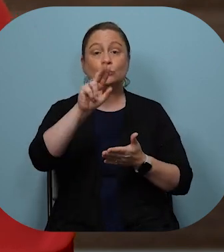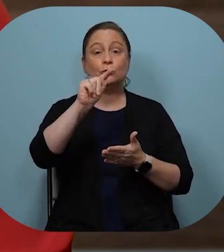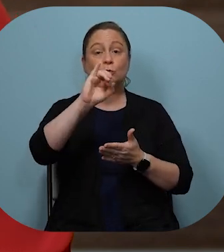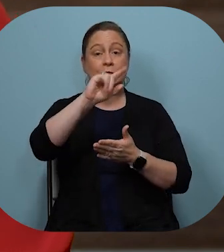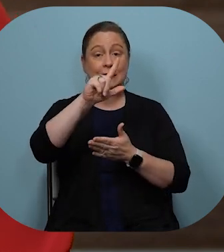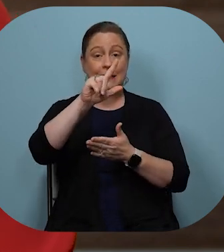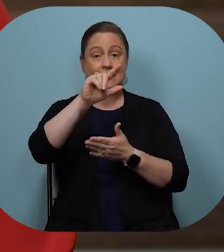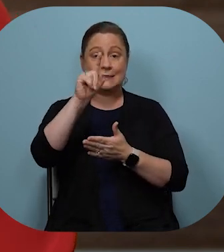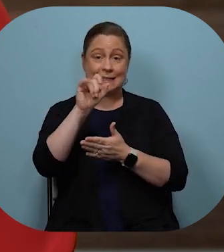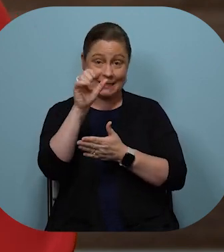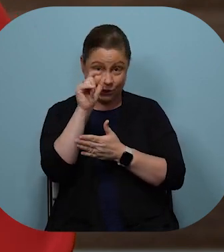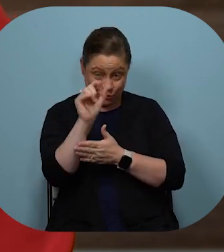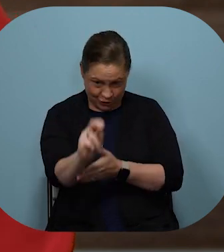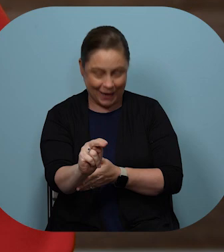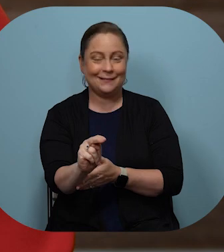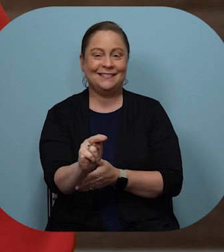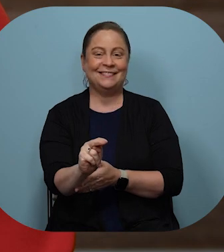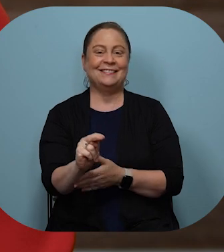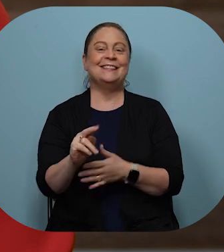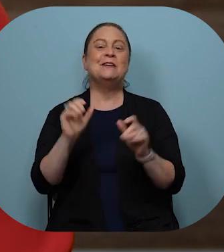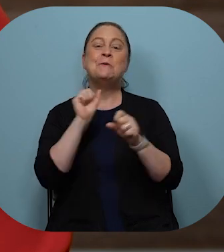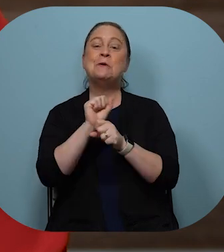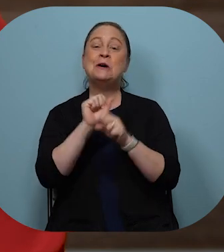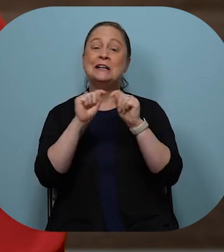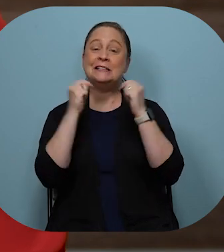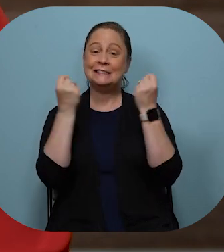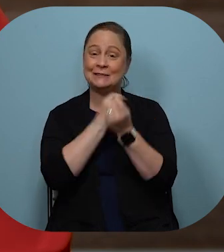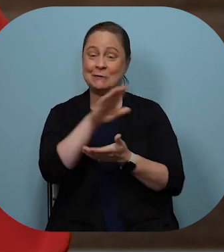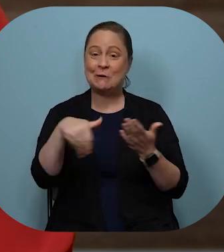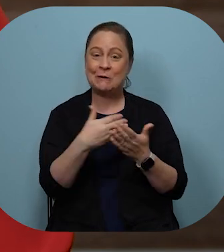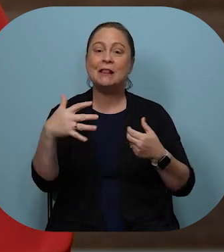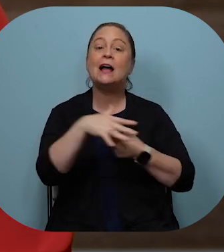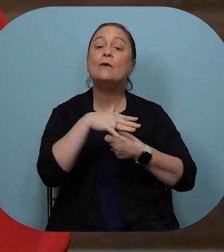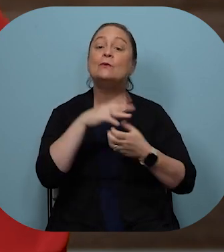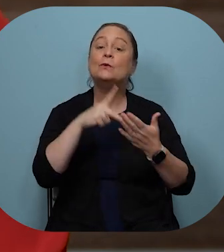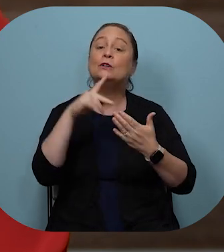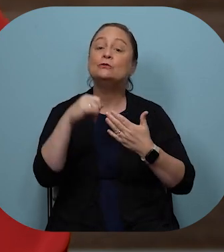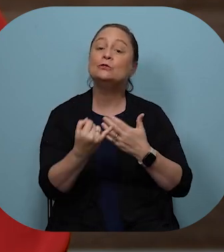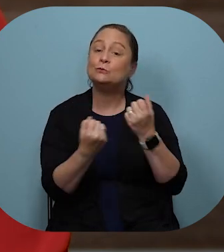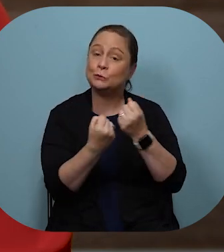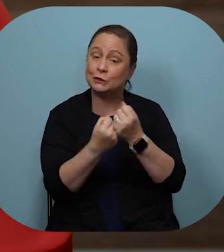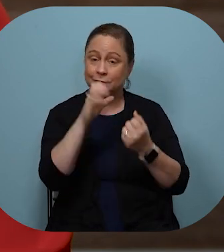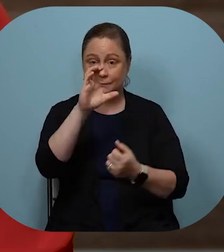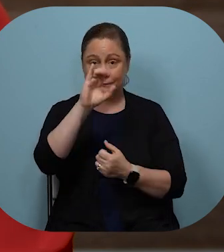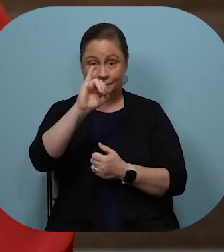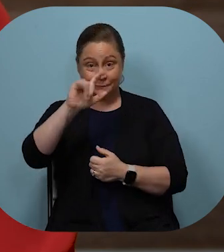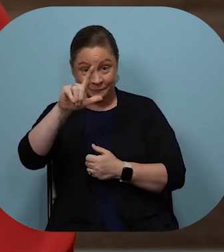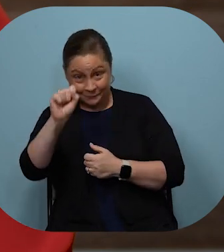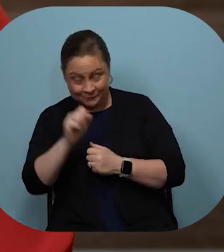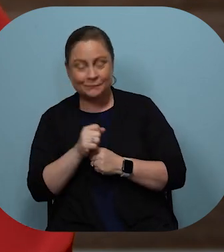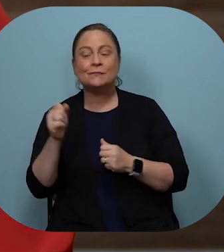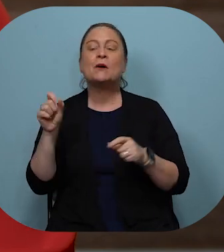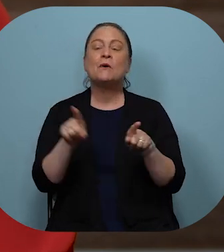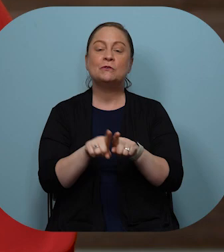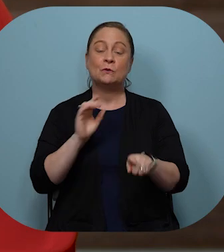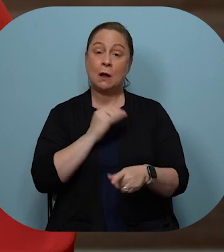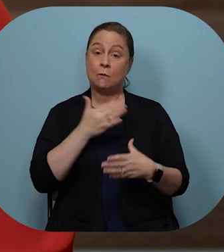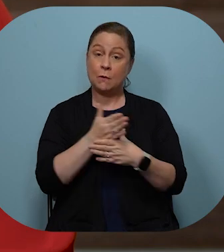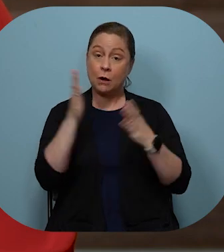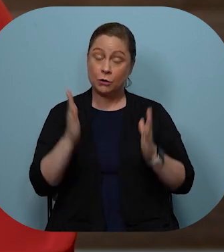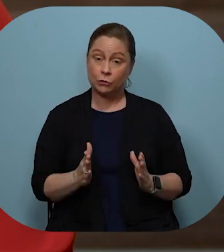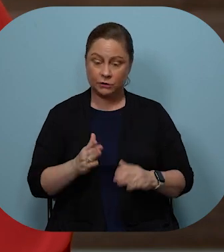ILRU, for teaming up with us on all areas of this project to support CILs. Also to our partners